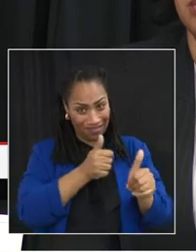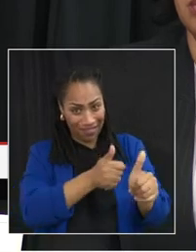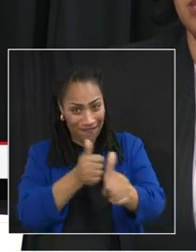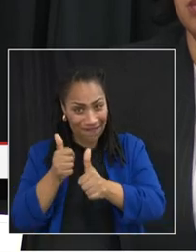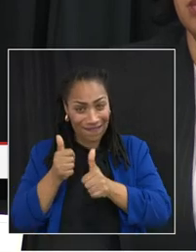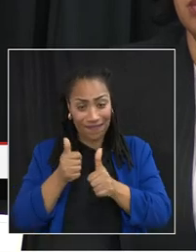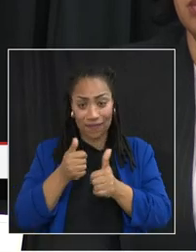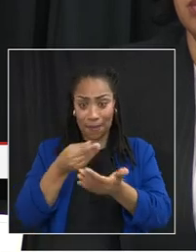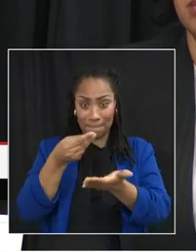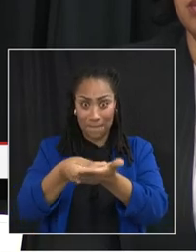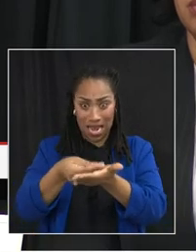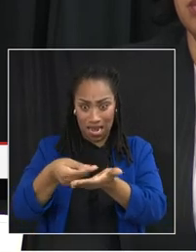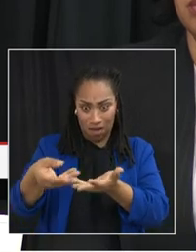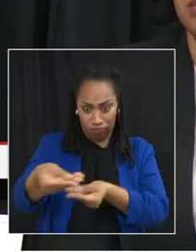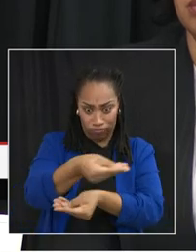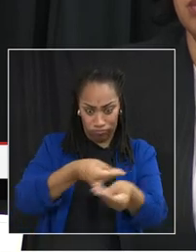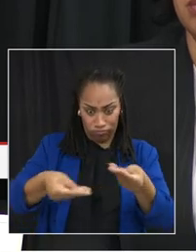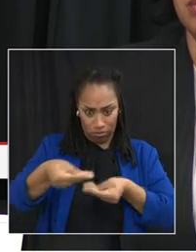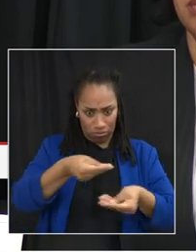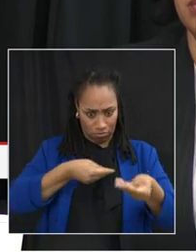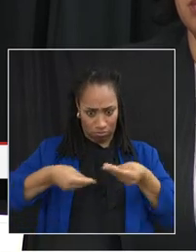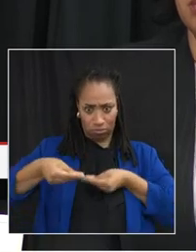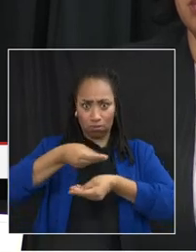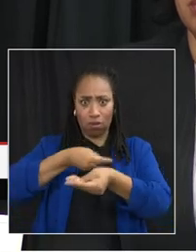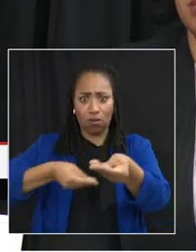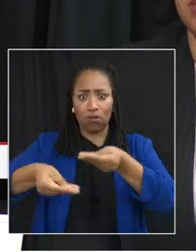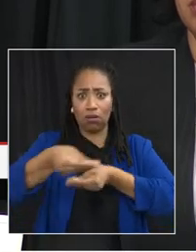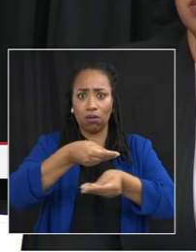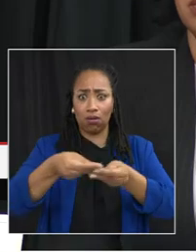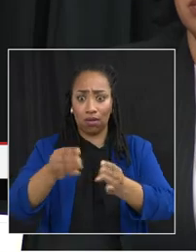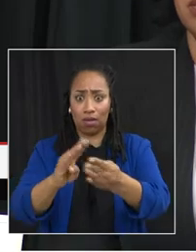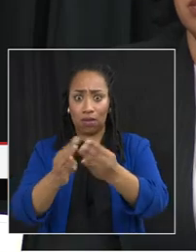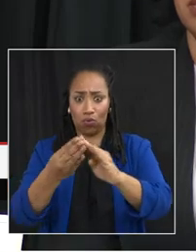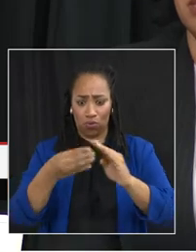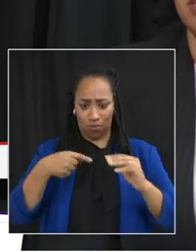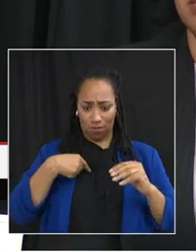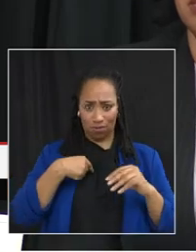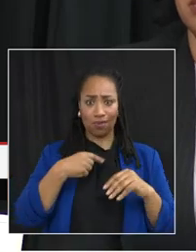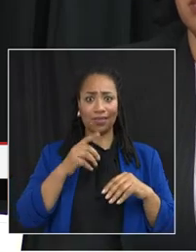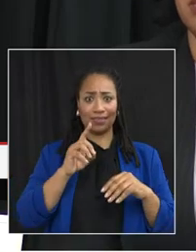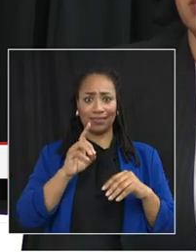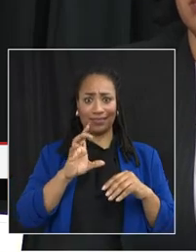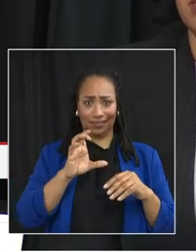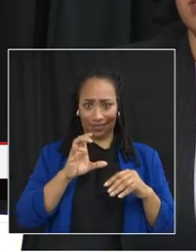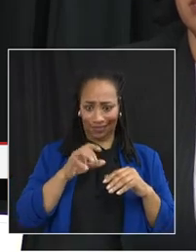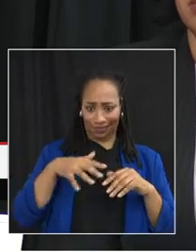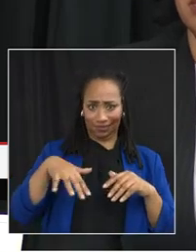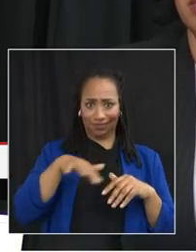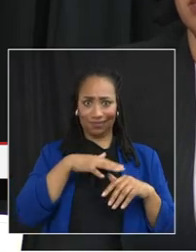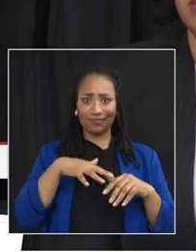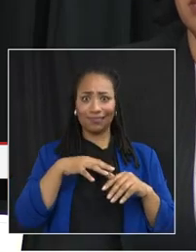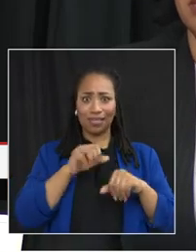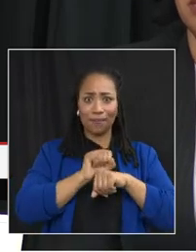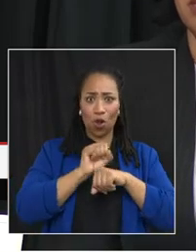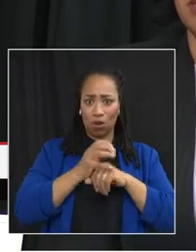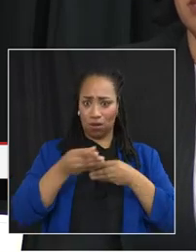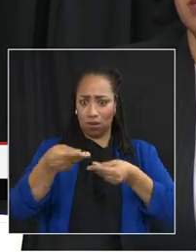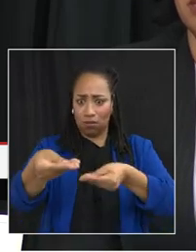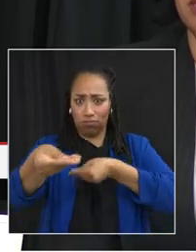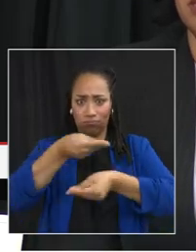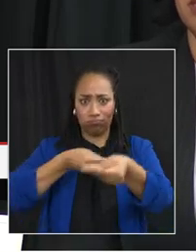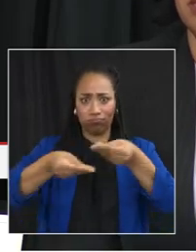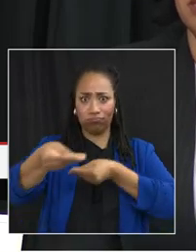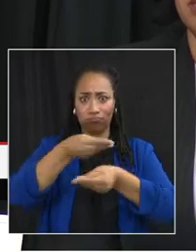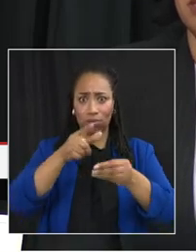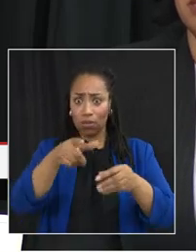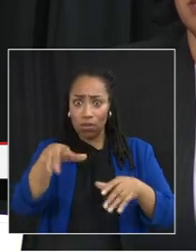So that is what I want us to be focused on. So I don't want you to be anxious. I know that's